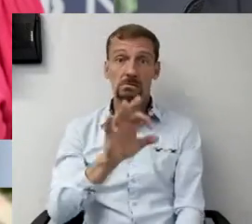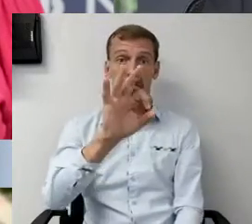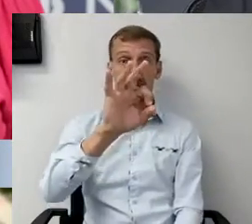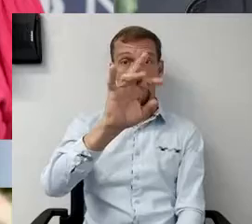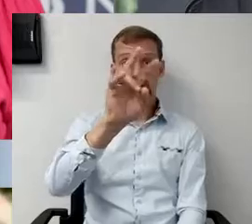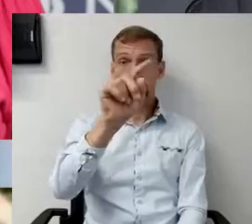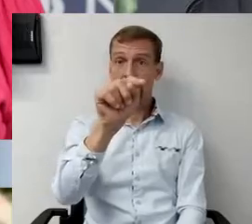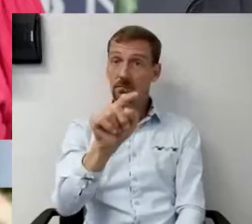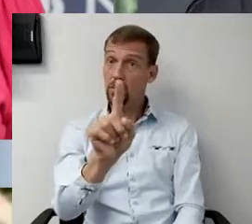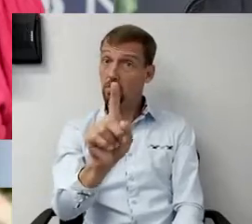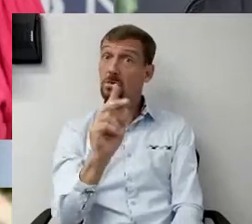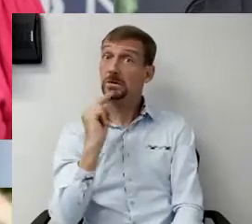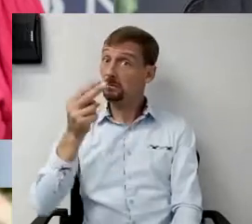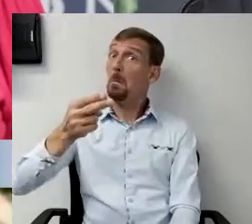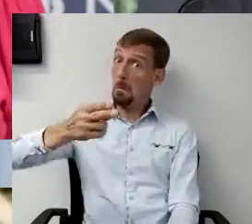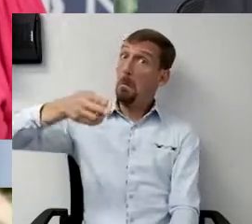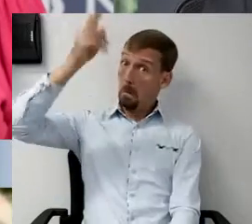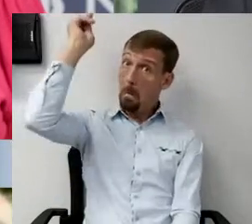pretty high,